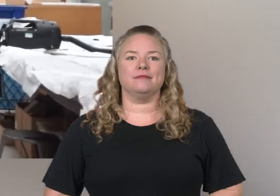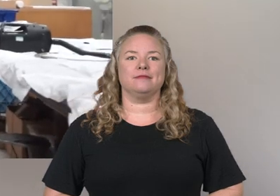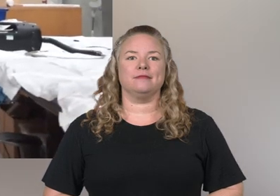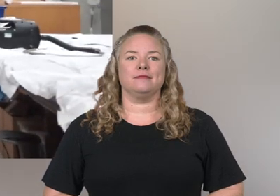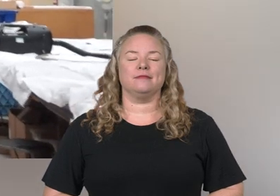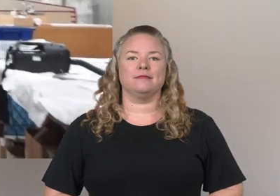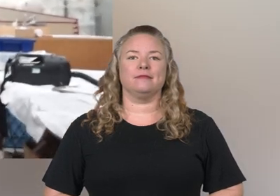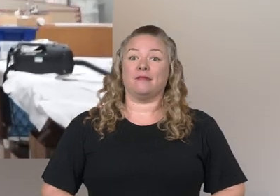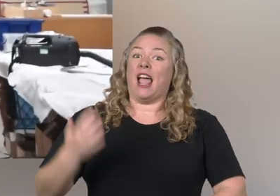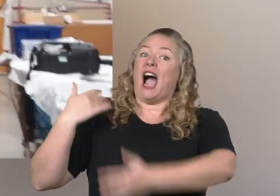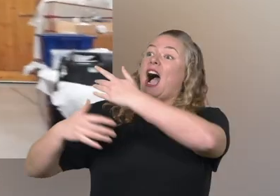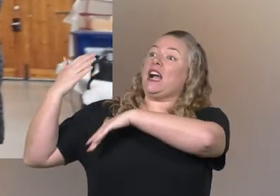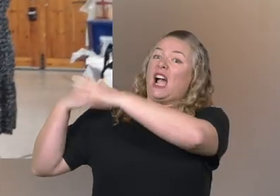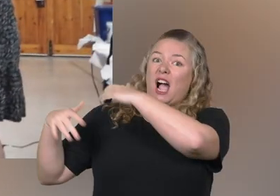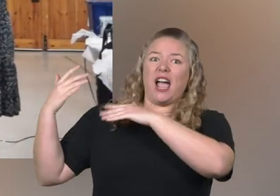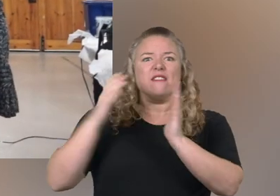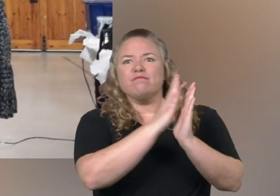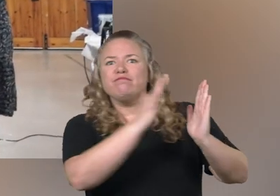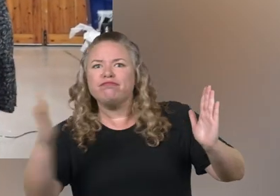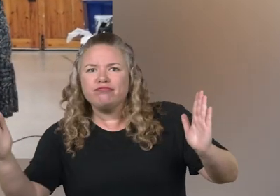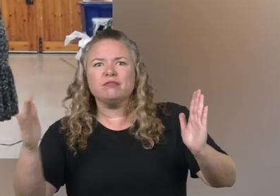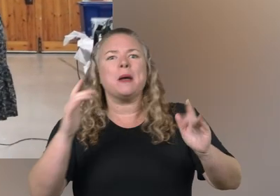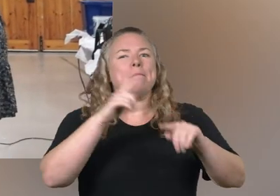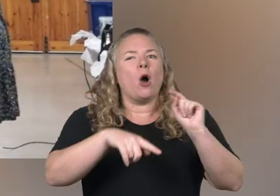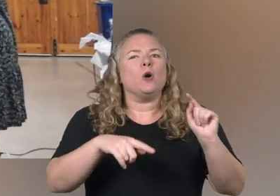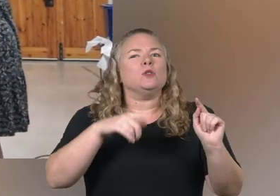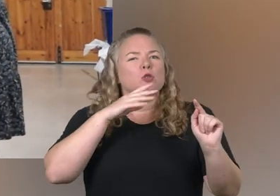These are the archives that I use mainly.